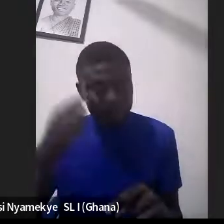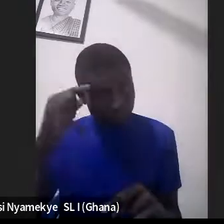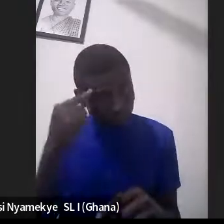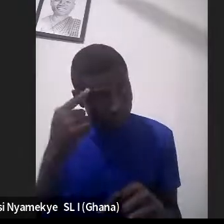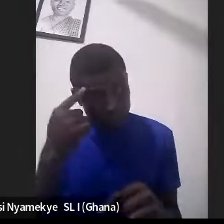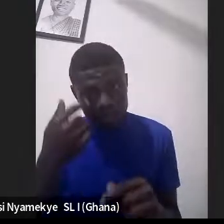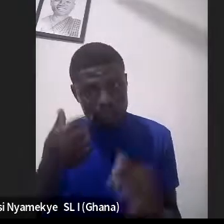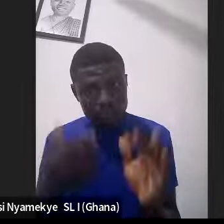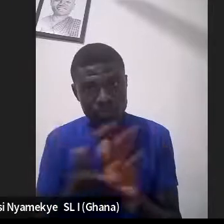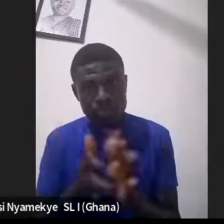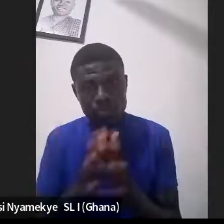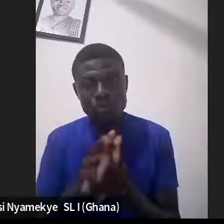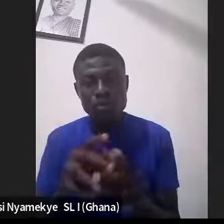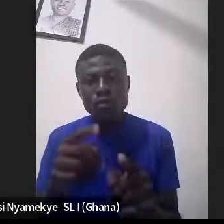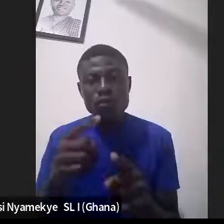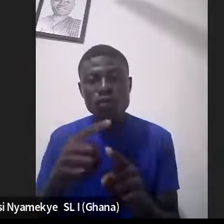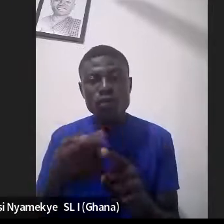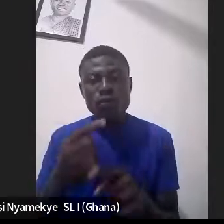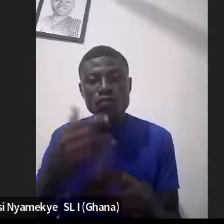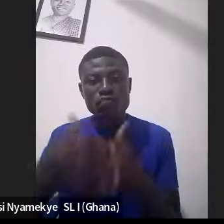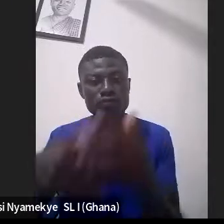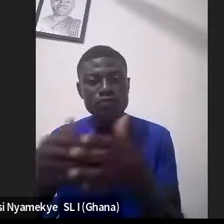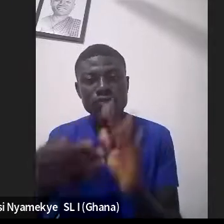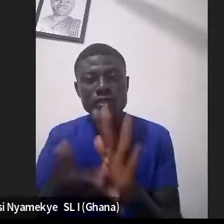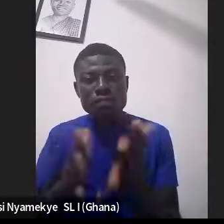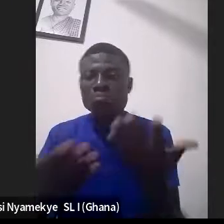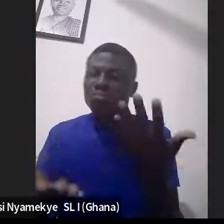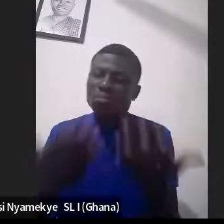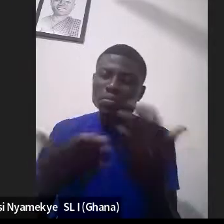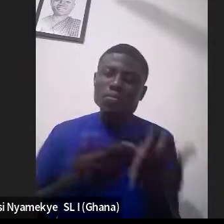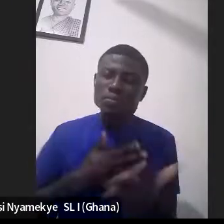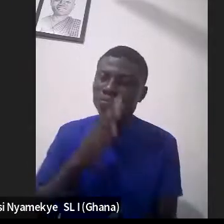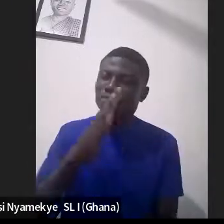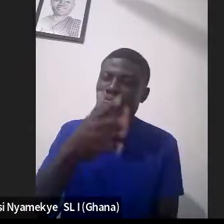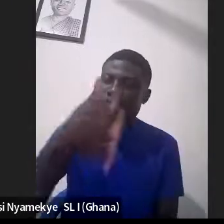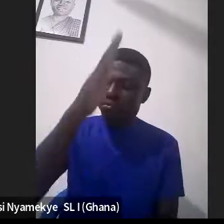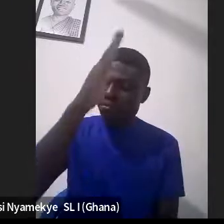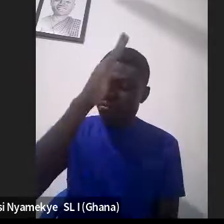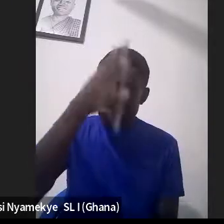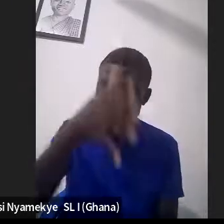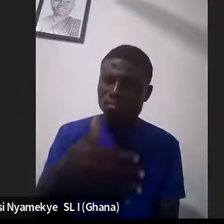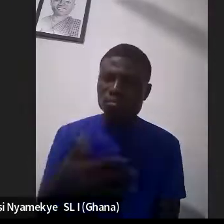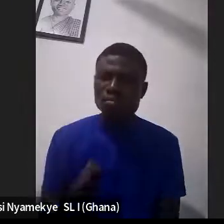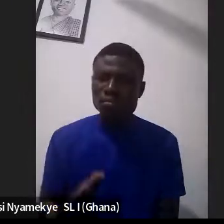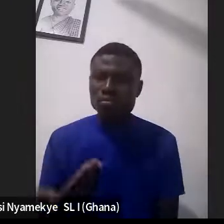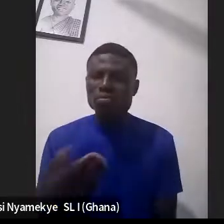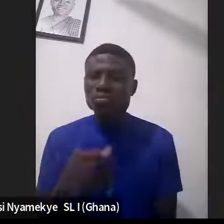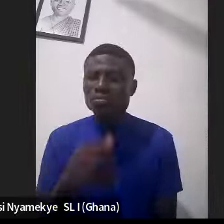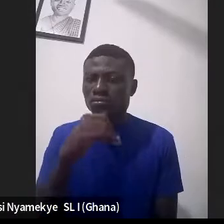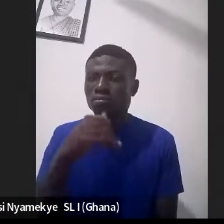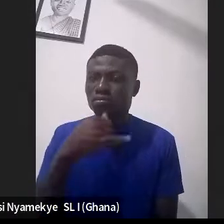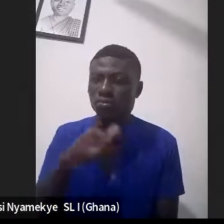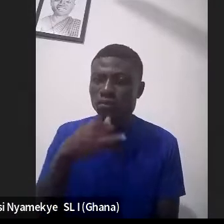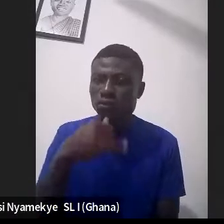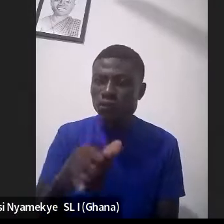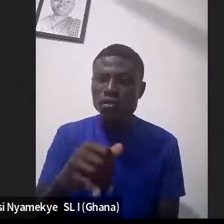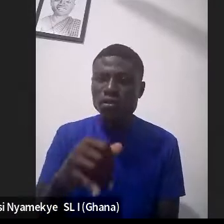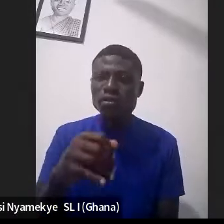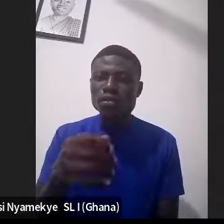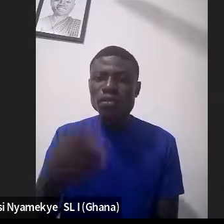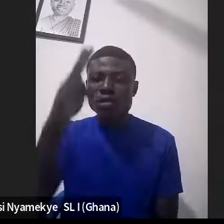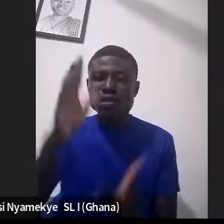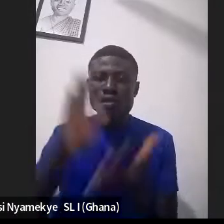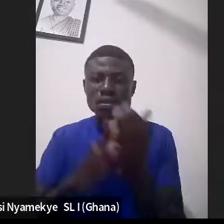skip a generation too. I think my grandfather didn't finish high school. He dropped out, I think